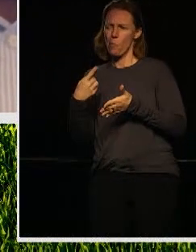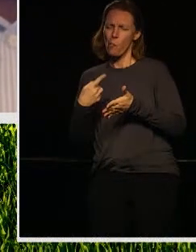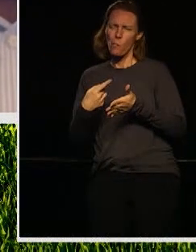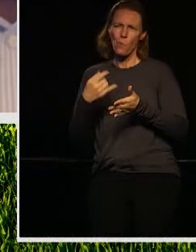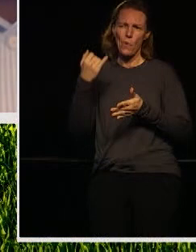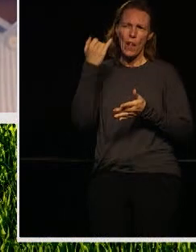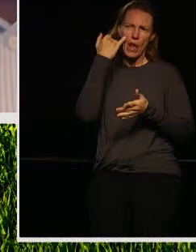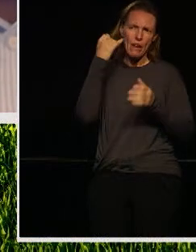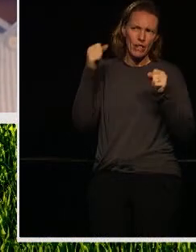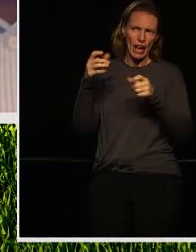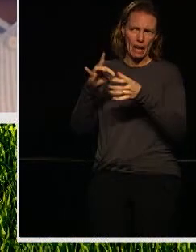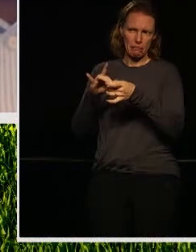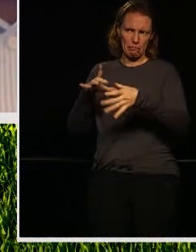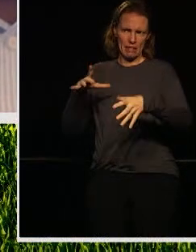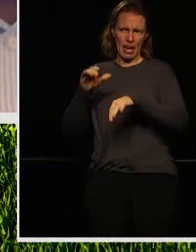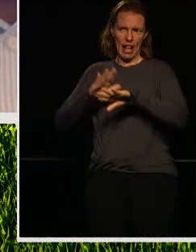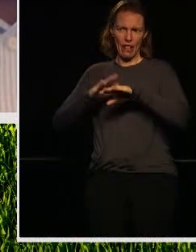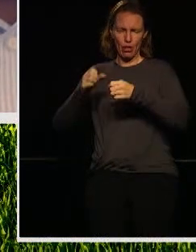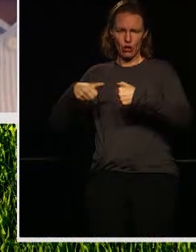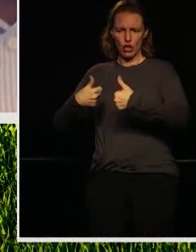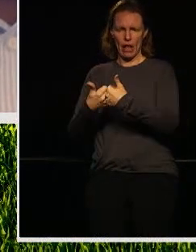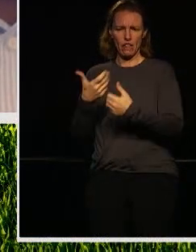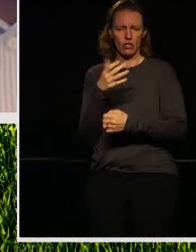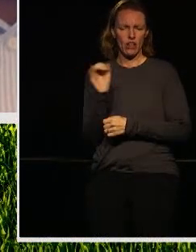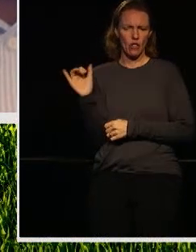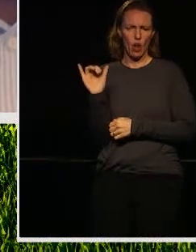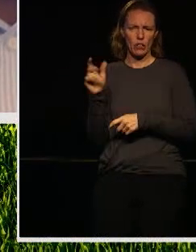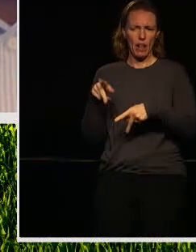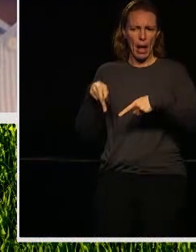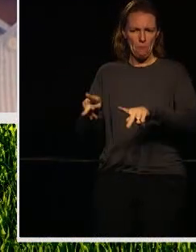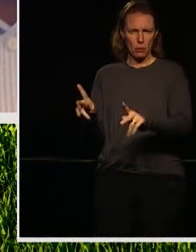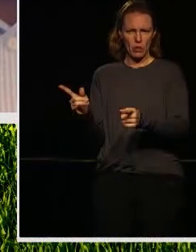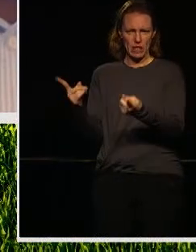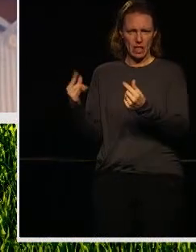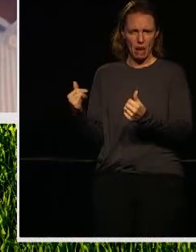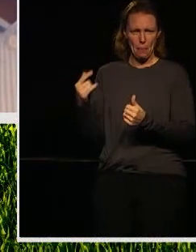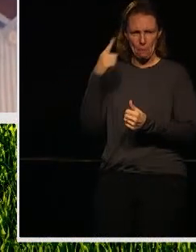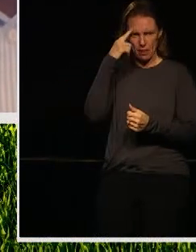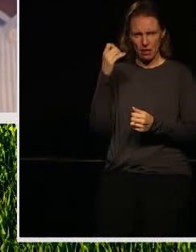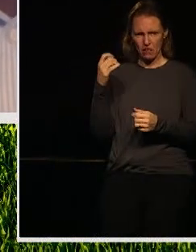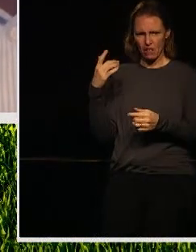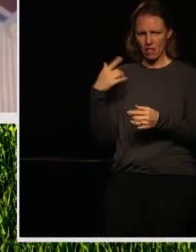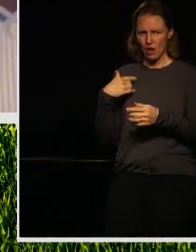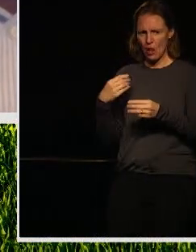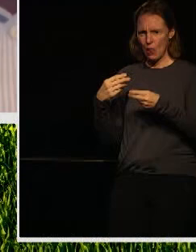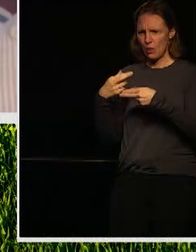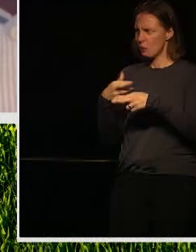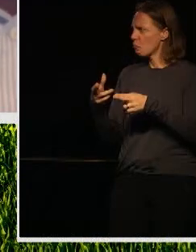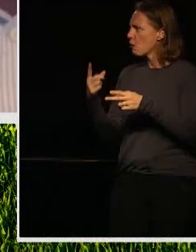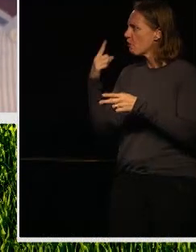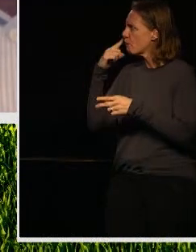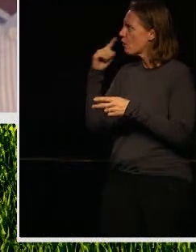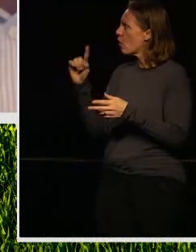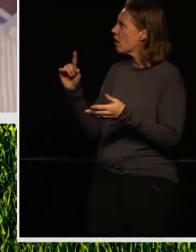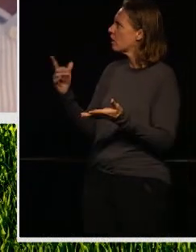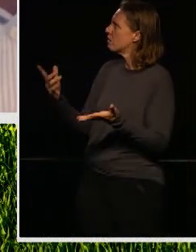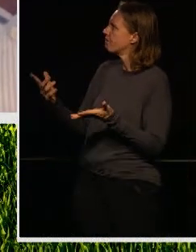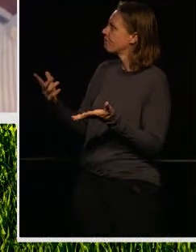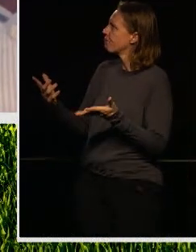if you can elaborate on those challenges and also what opportunities come, because there's a room of innovators here, so that would be nice.